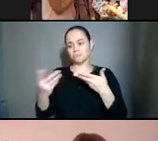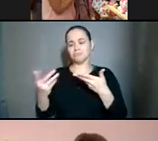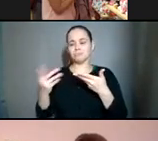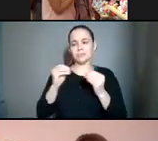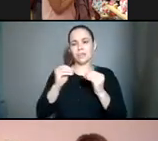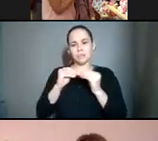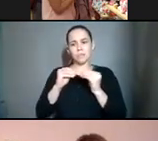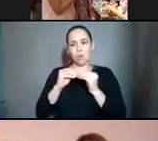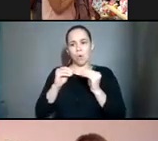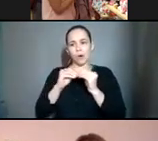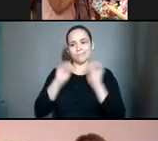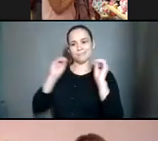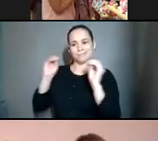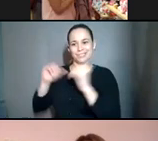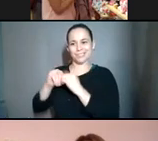use.